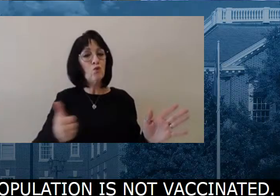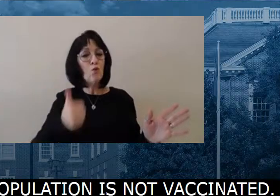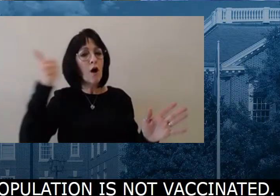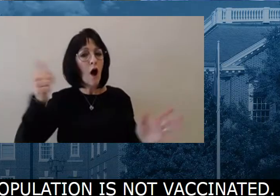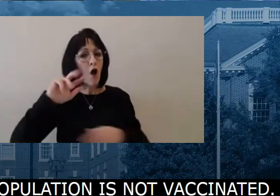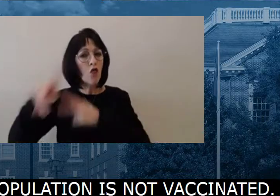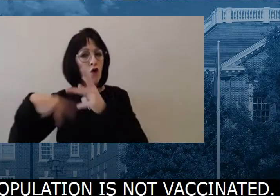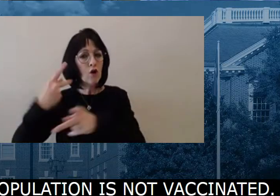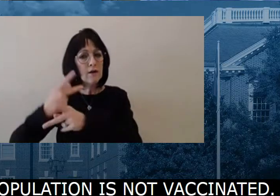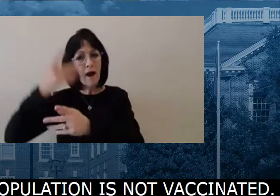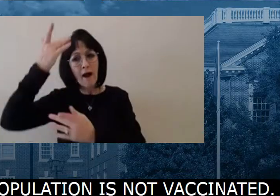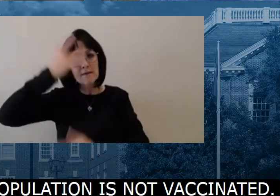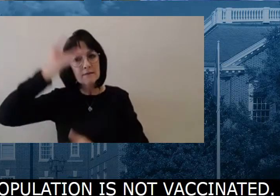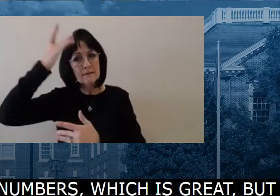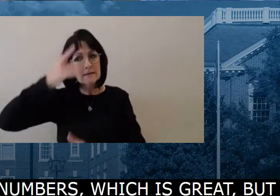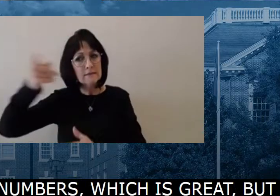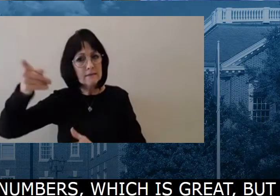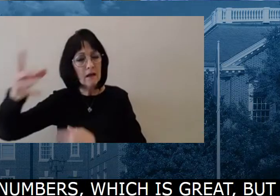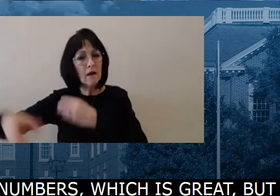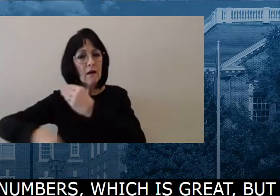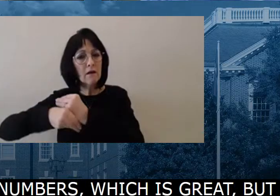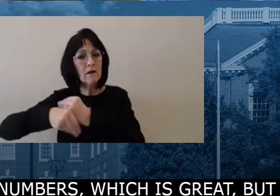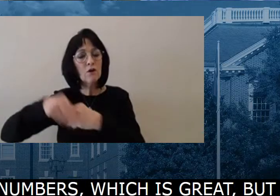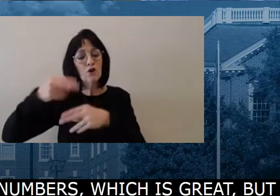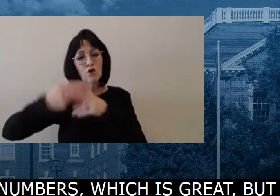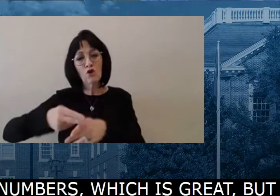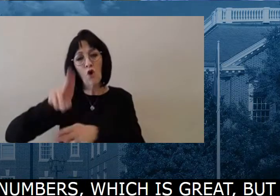know that these variants, both the UK variant and